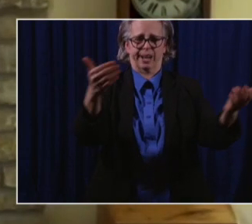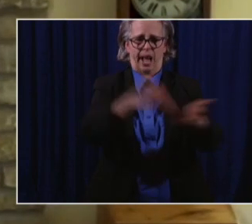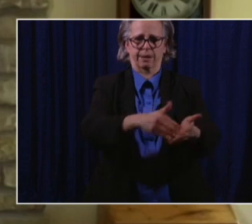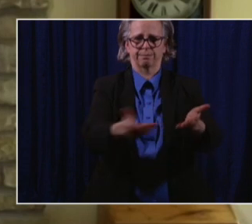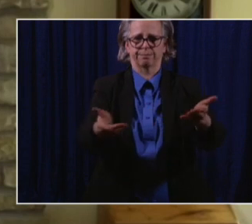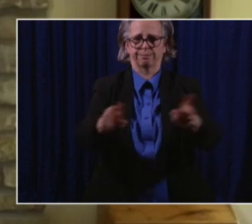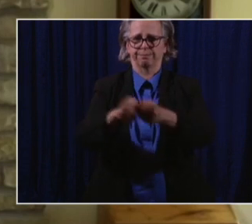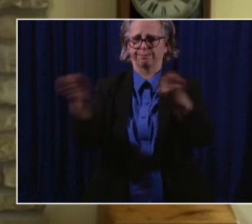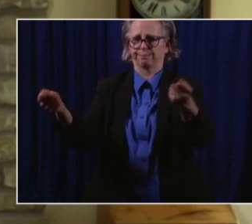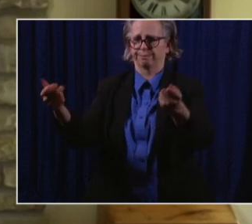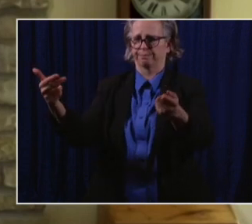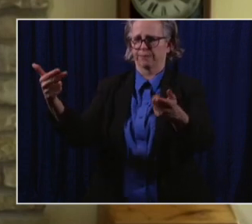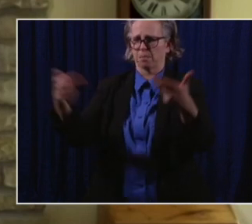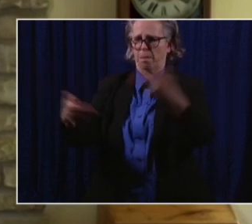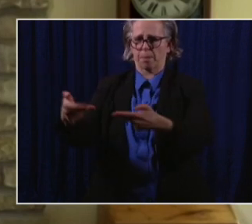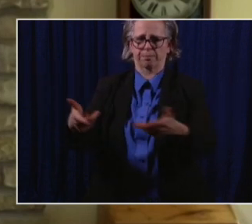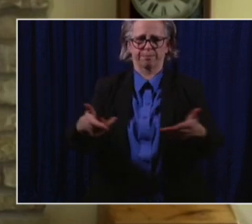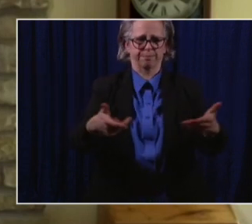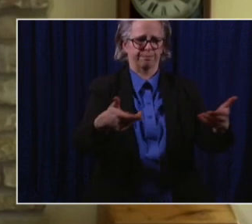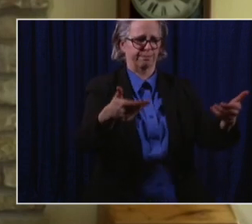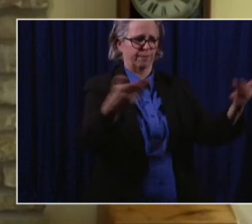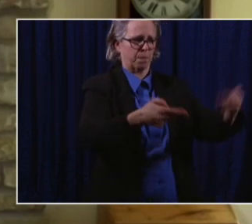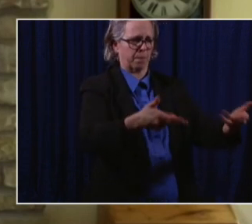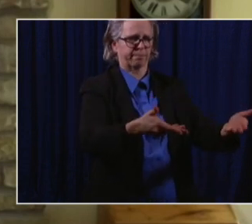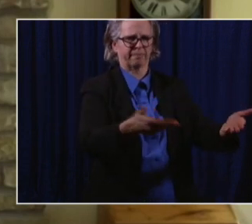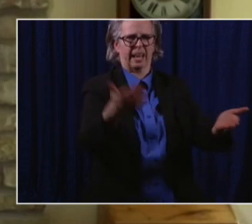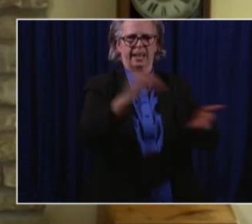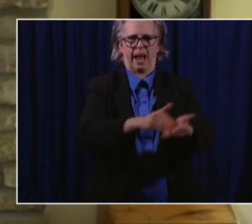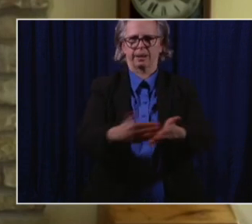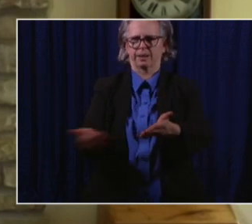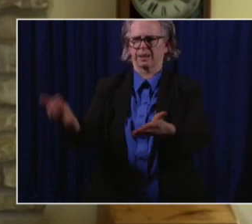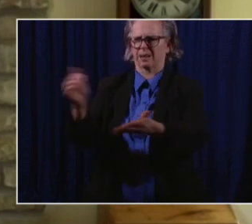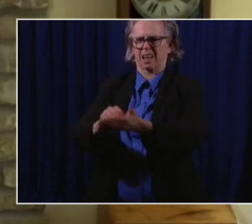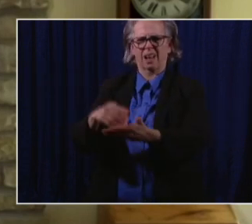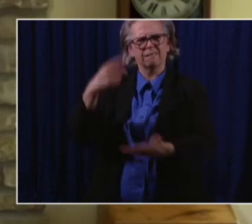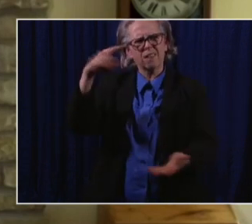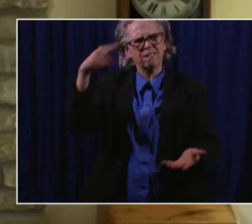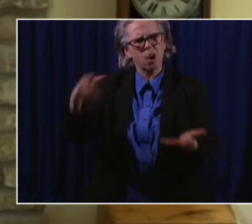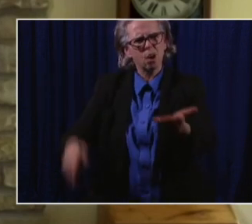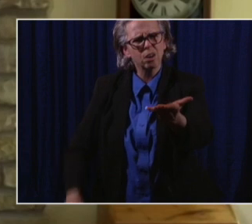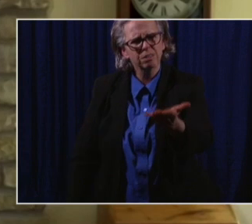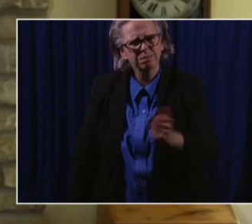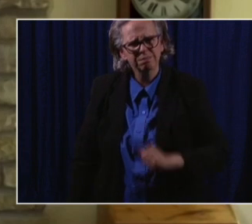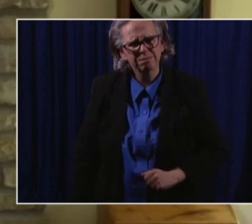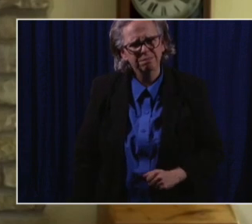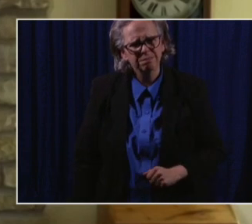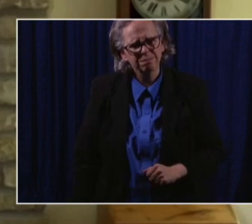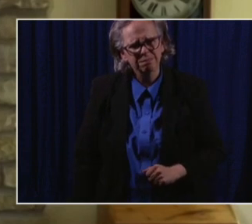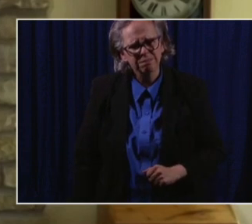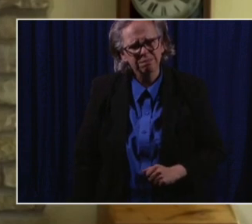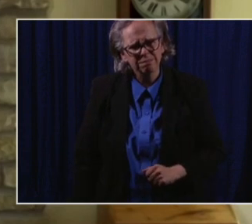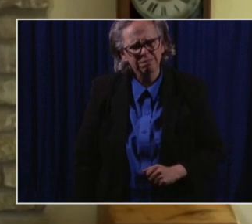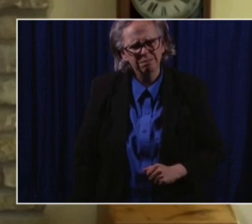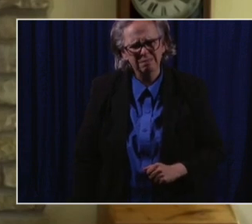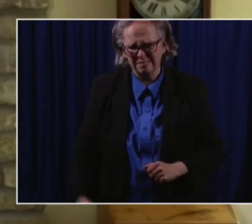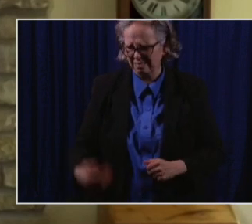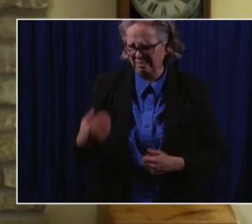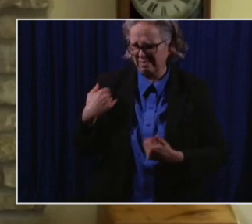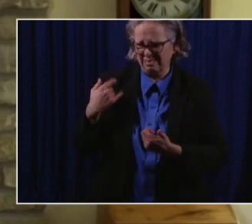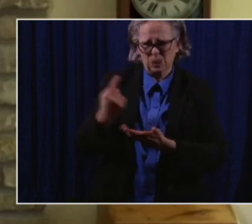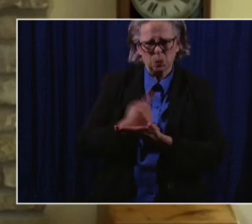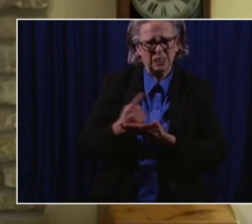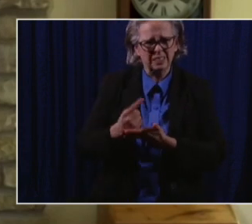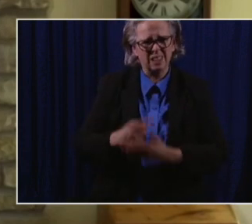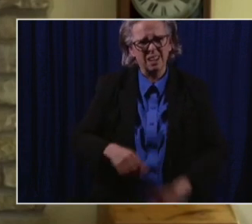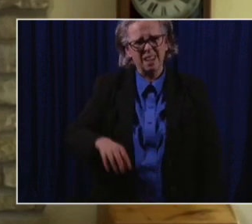senseless violence. Since I last talked about this a week ago, at least 42 more people